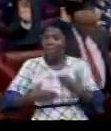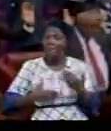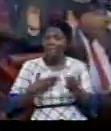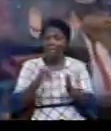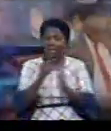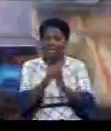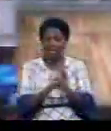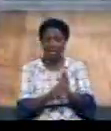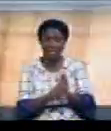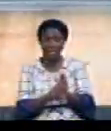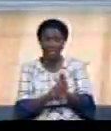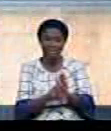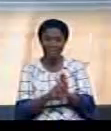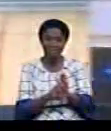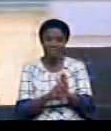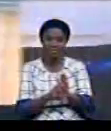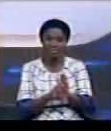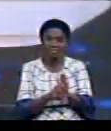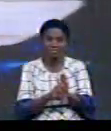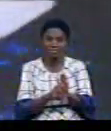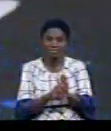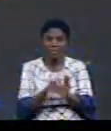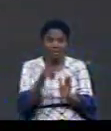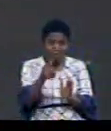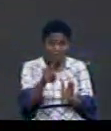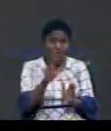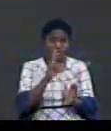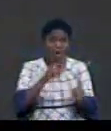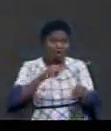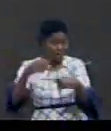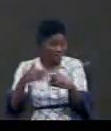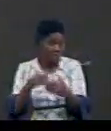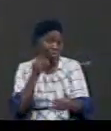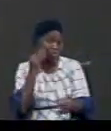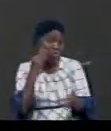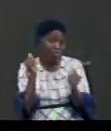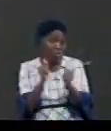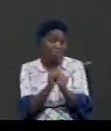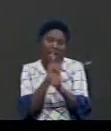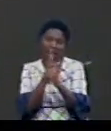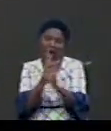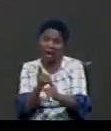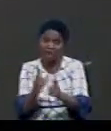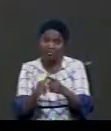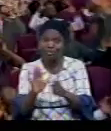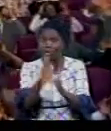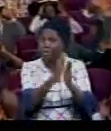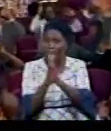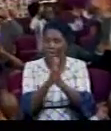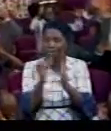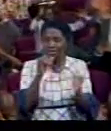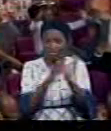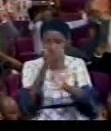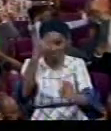happiness. You are going home with answers to your prayer.